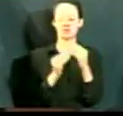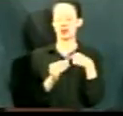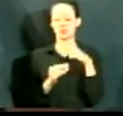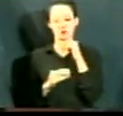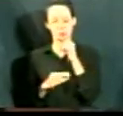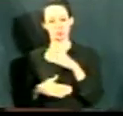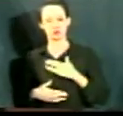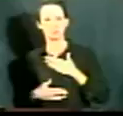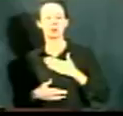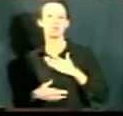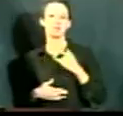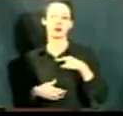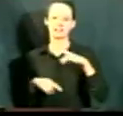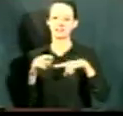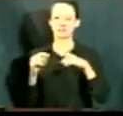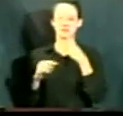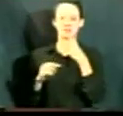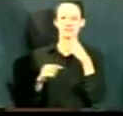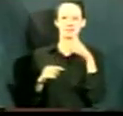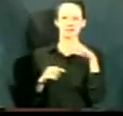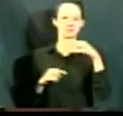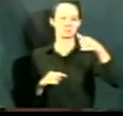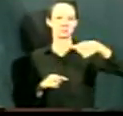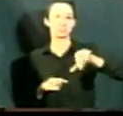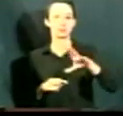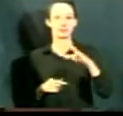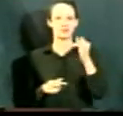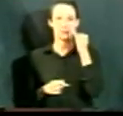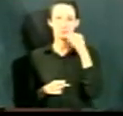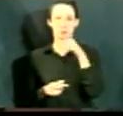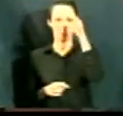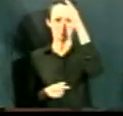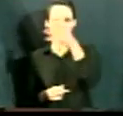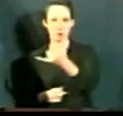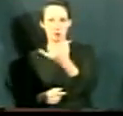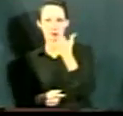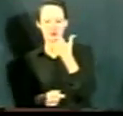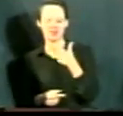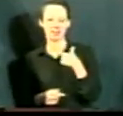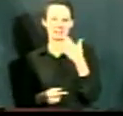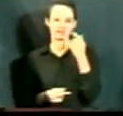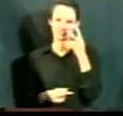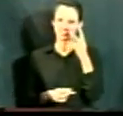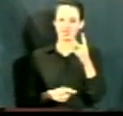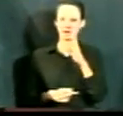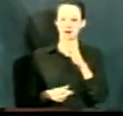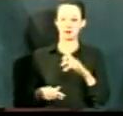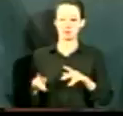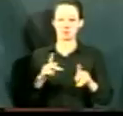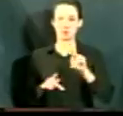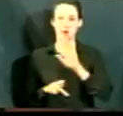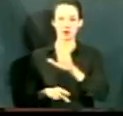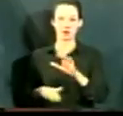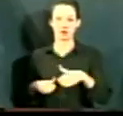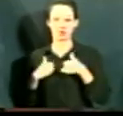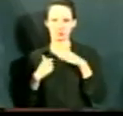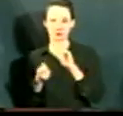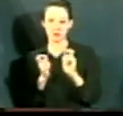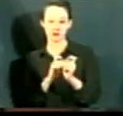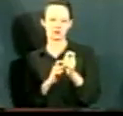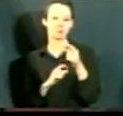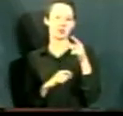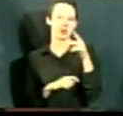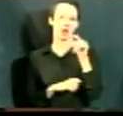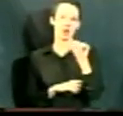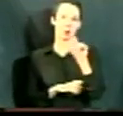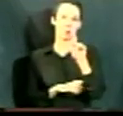can't say no to parents who call me because I see lives change. Albert is at Hardin Valley Academy,